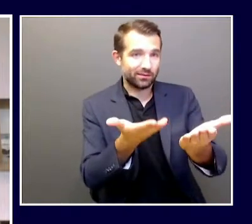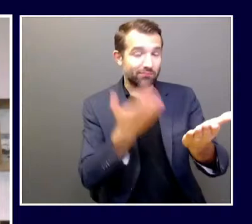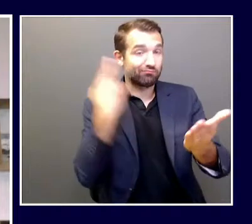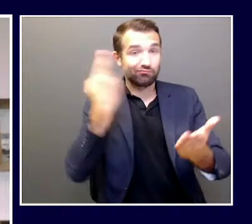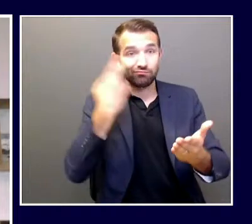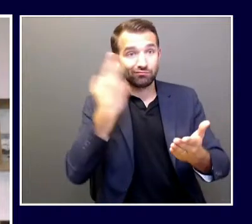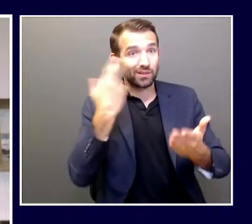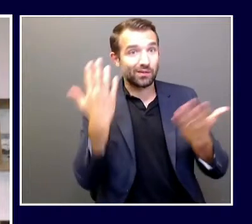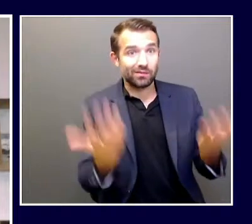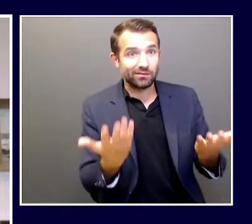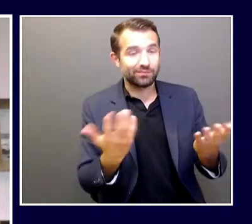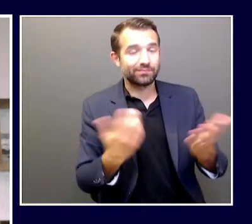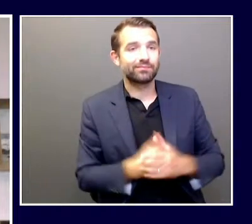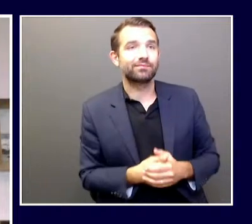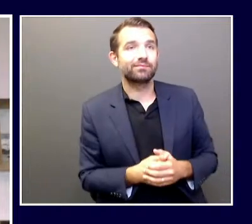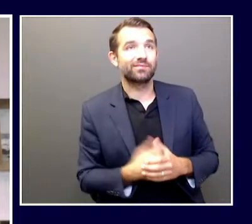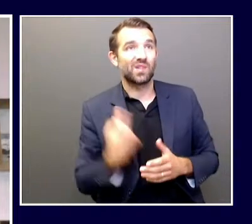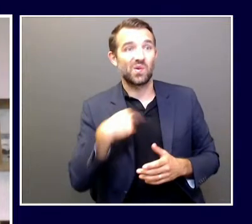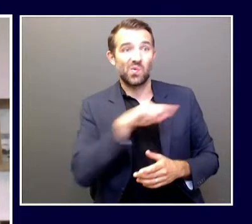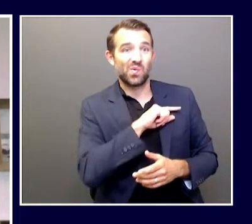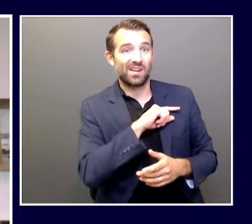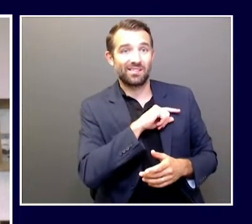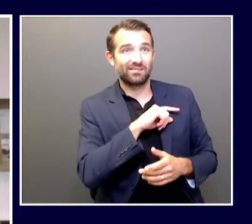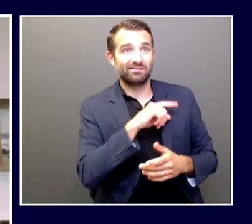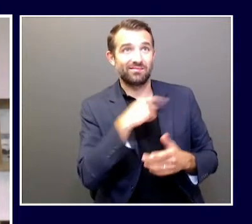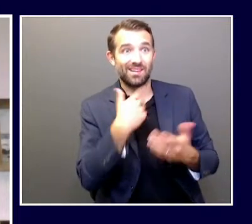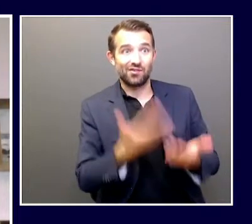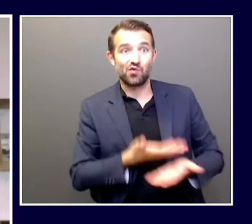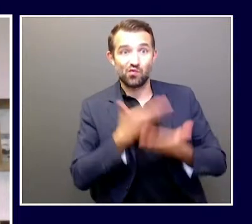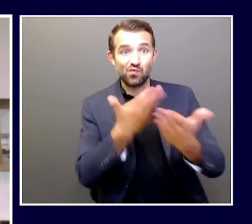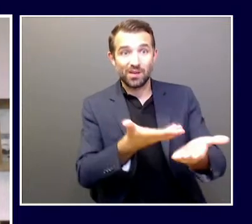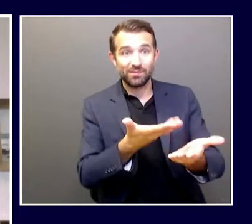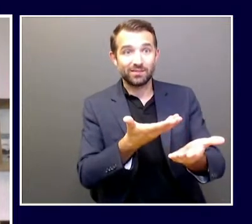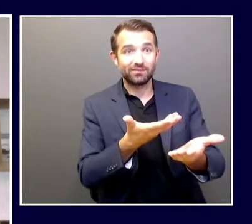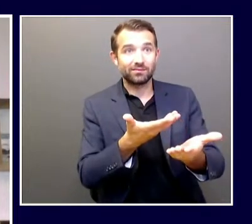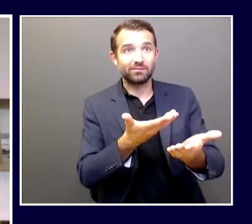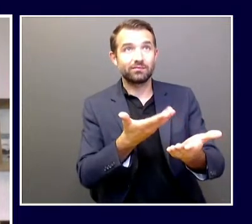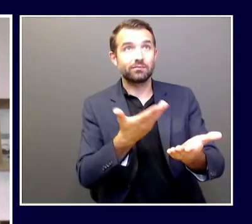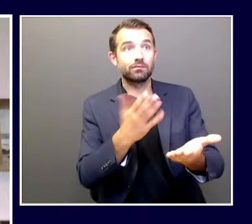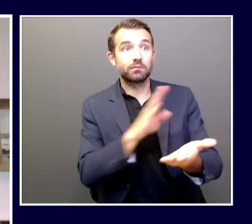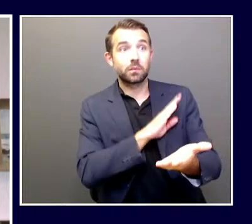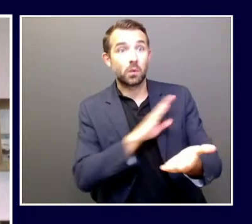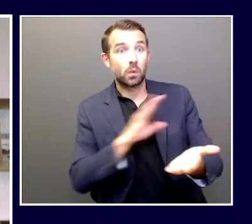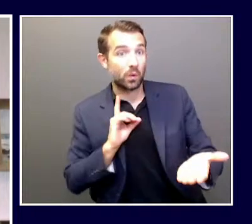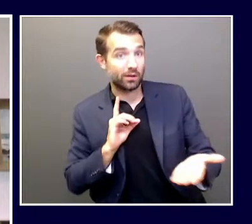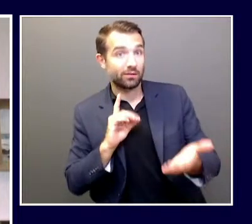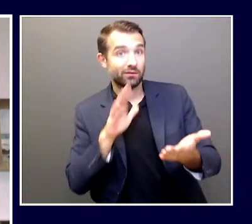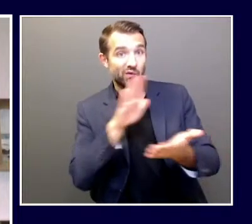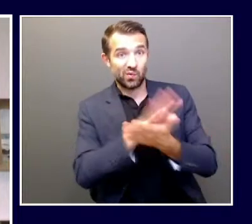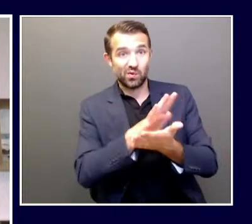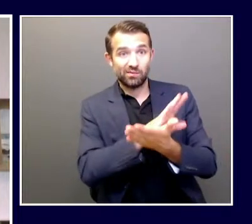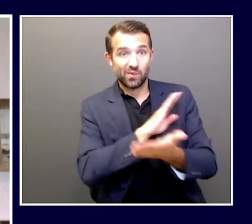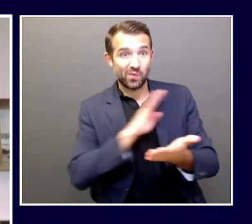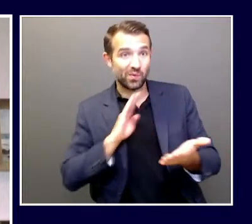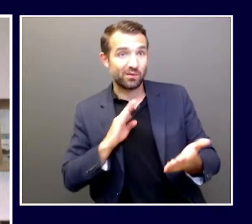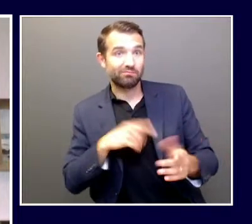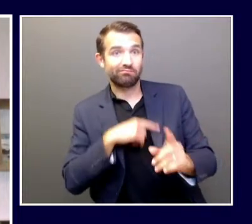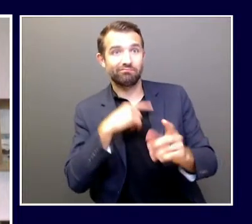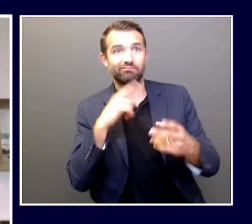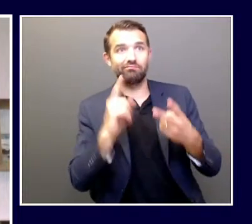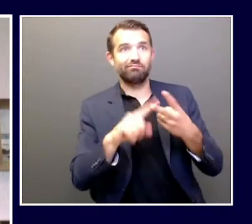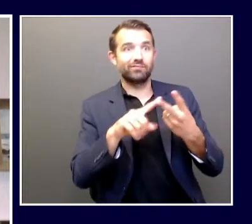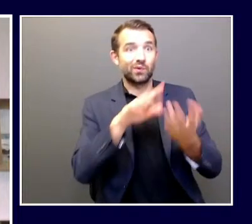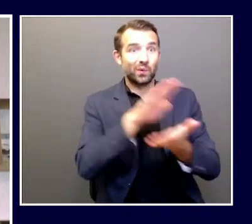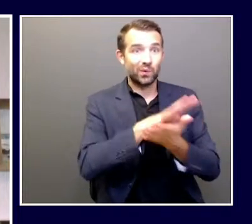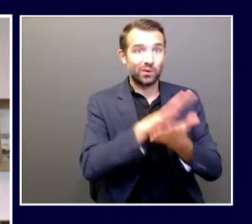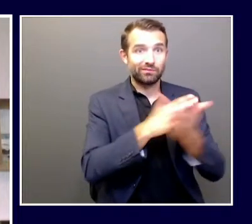that schools, school boards, and school administrative units take that recommendation and implement it such that there should be masking